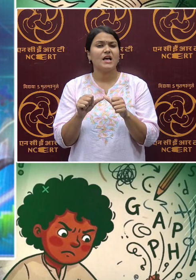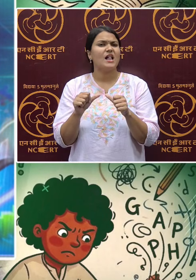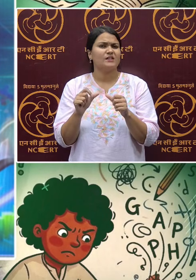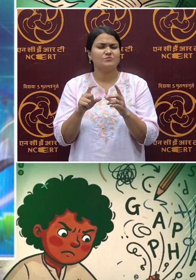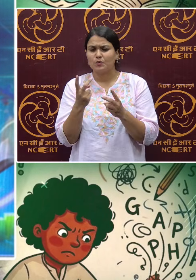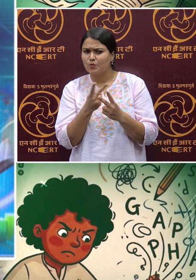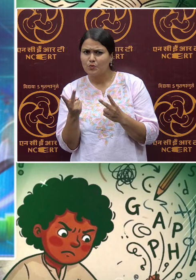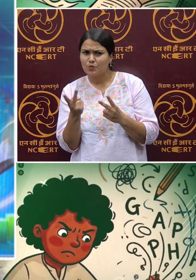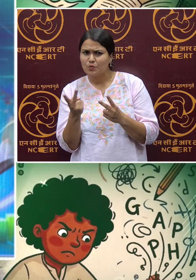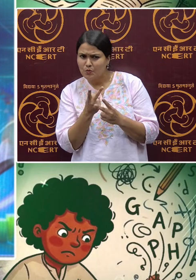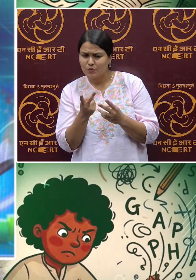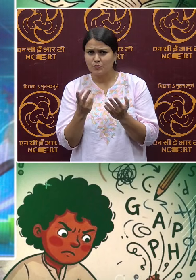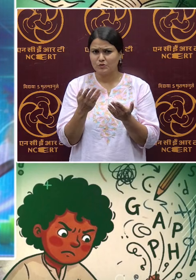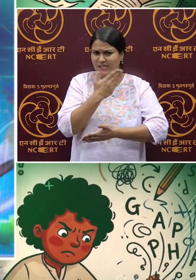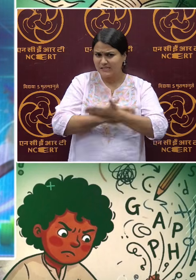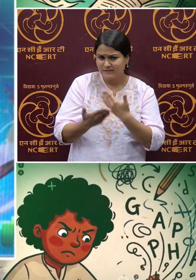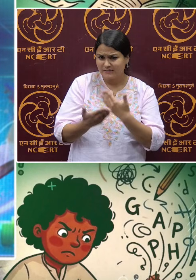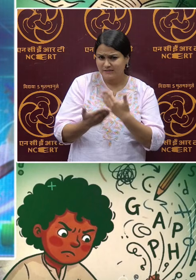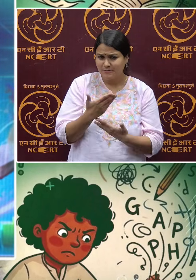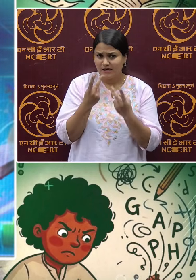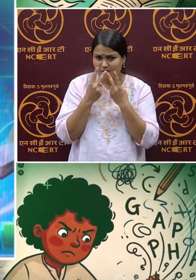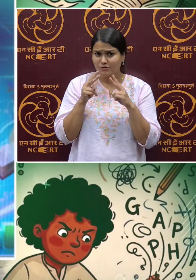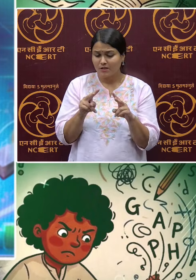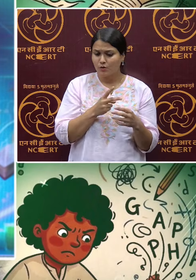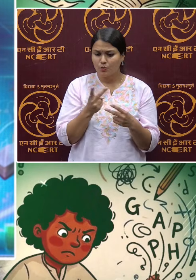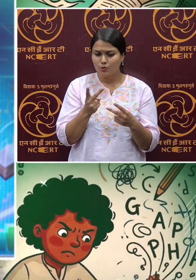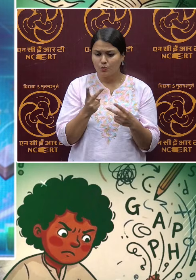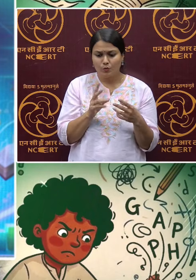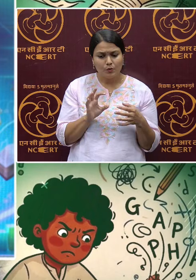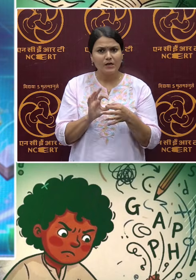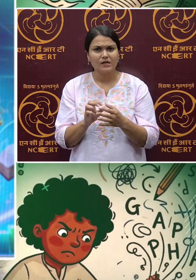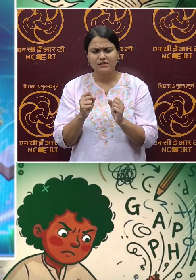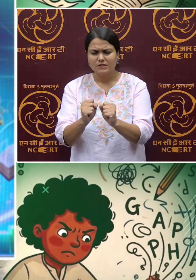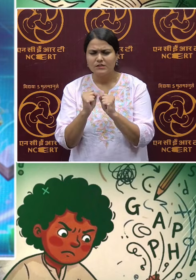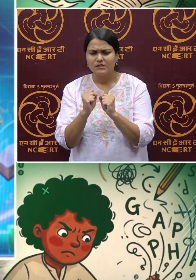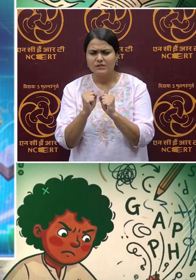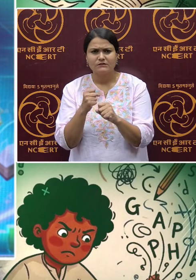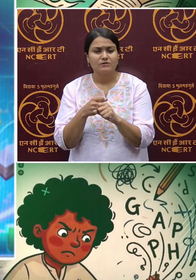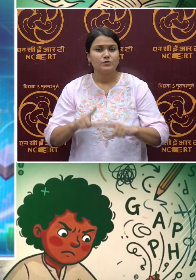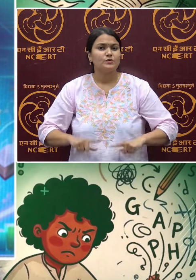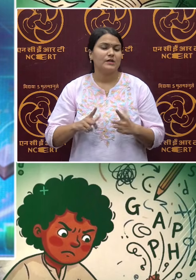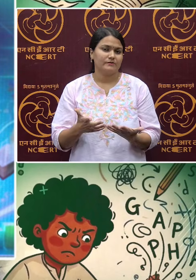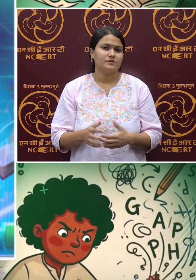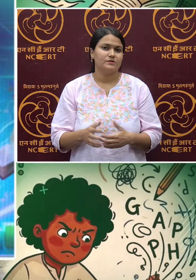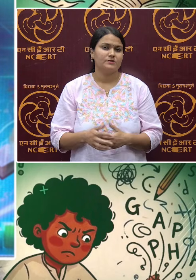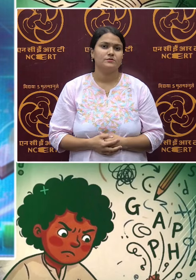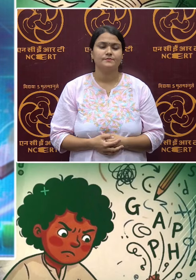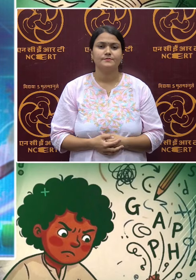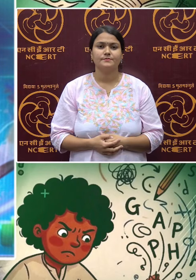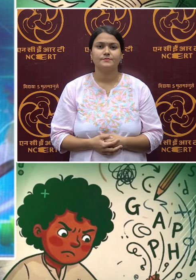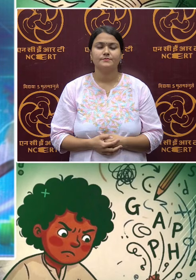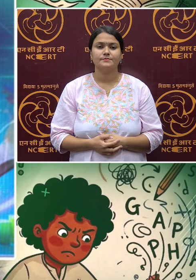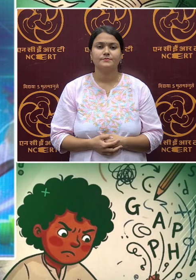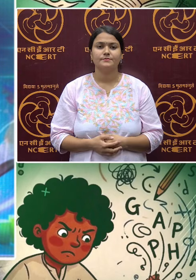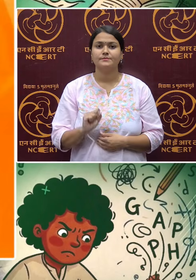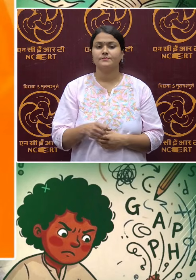both these disabilities are actually connected with the struggle related to language. Please, ma'am.